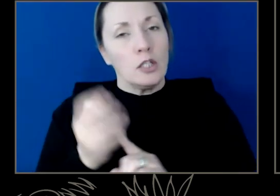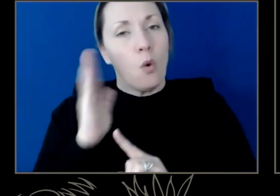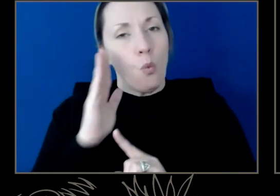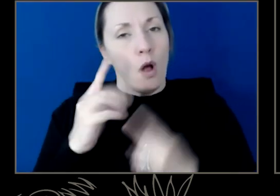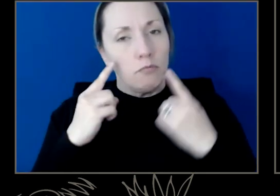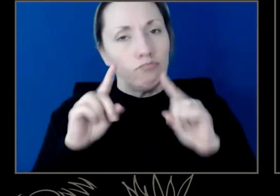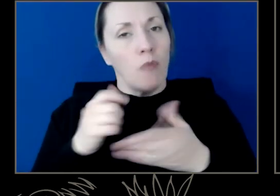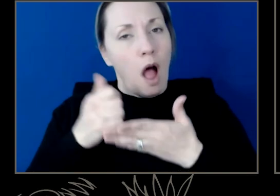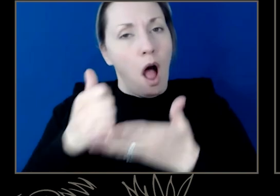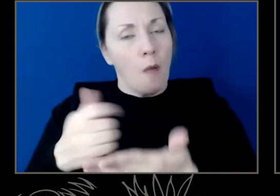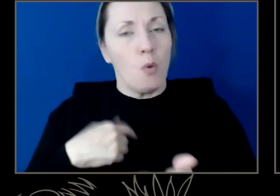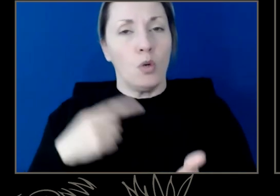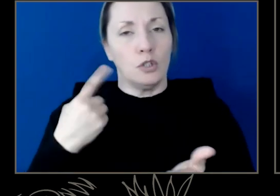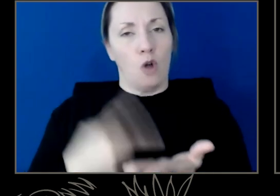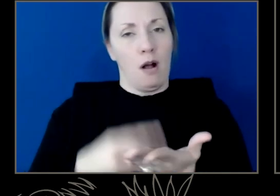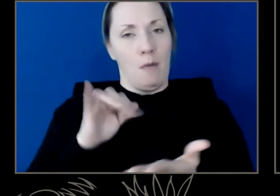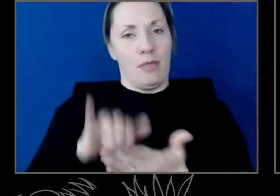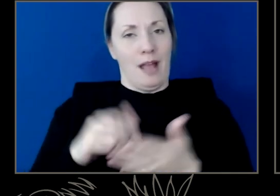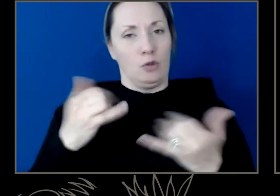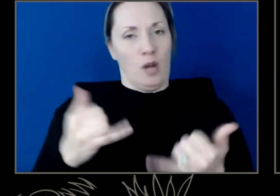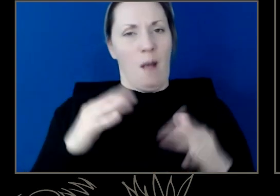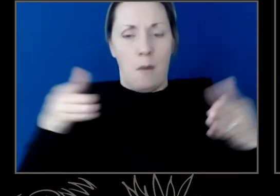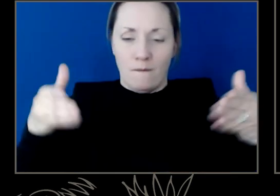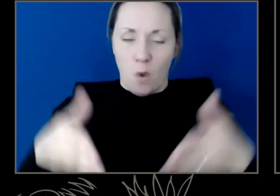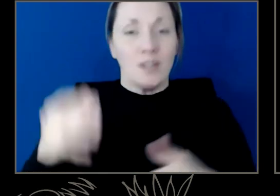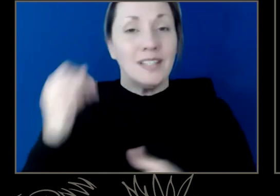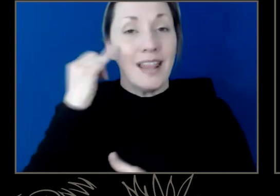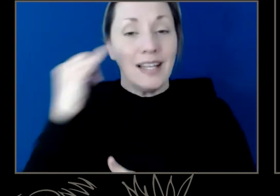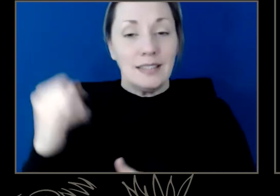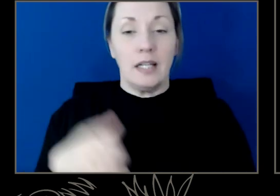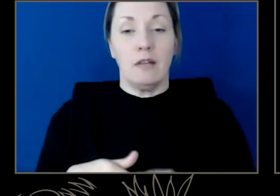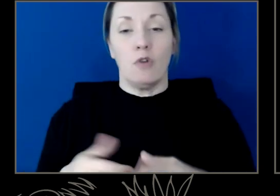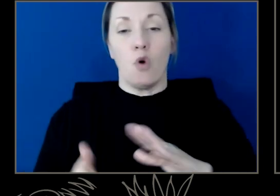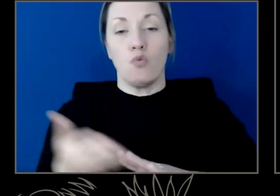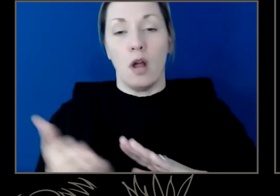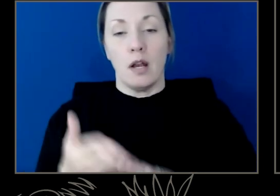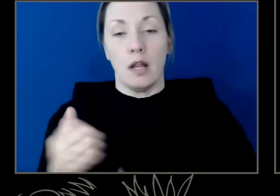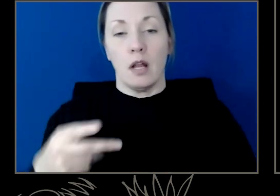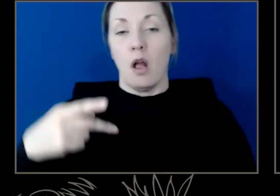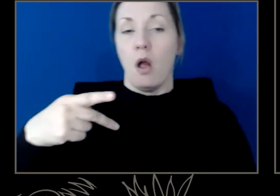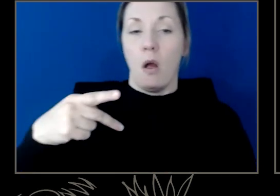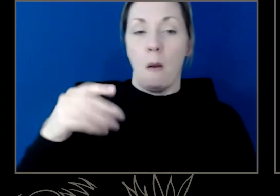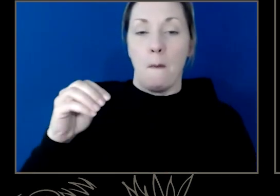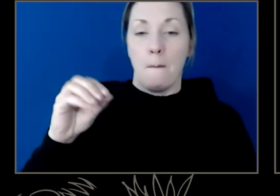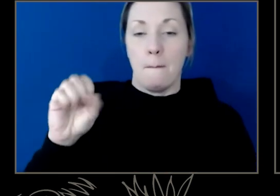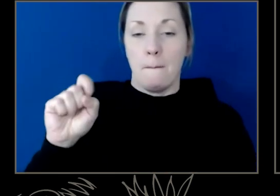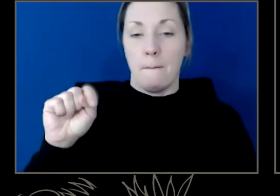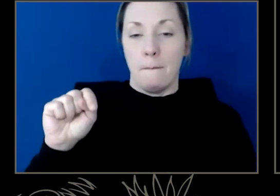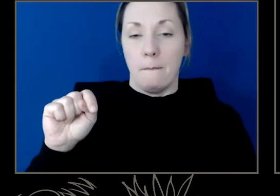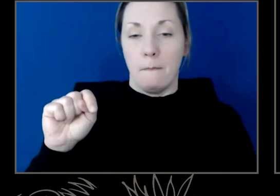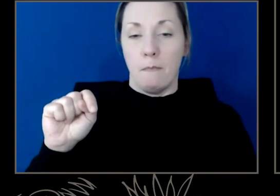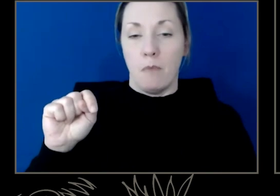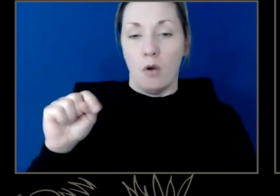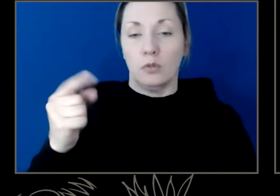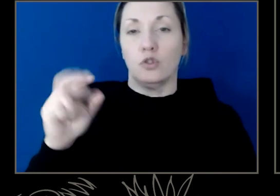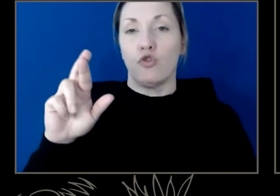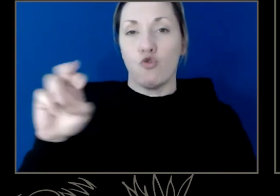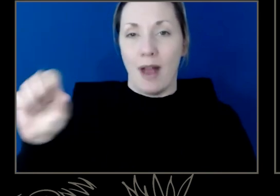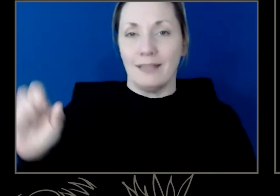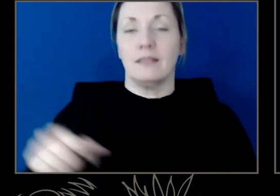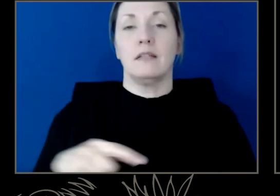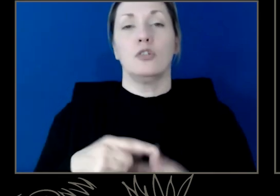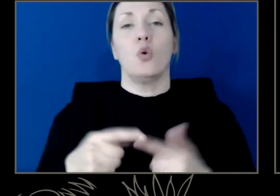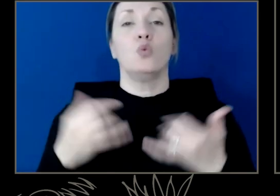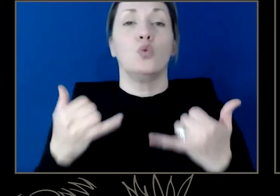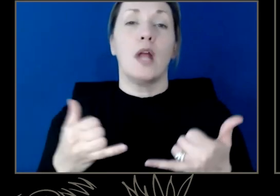today. So I'm going to focus on this idea of running Postgres in the browser. So the idea of the talk today is to learn about it and figure